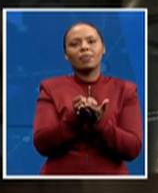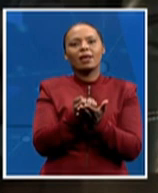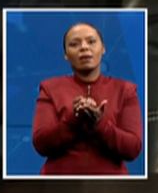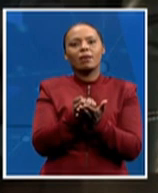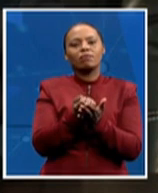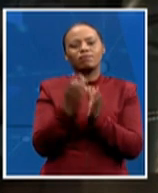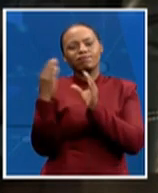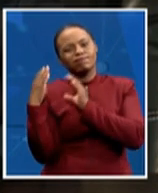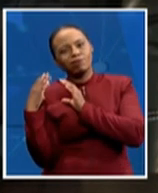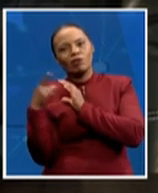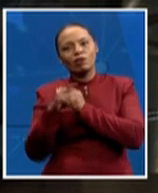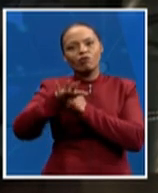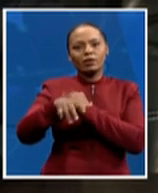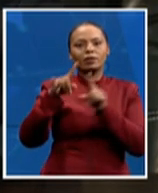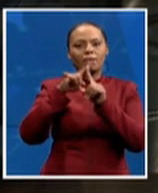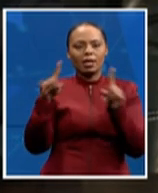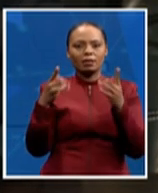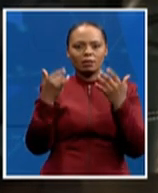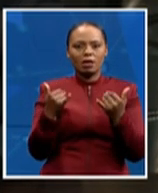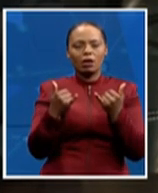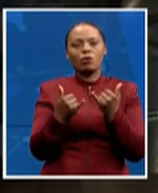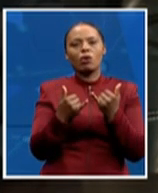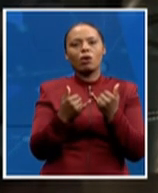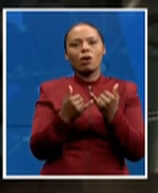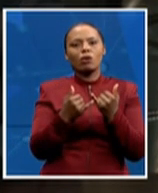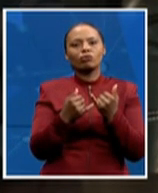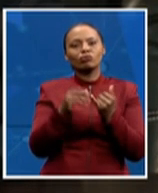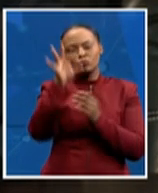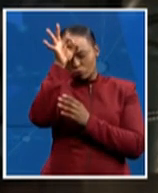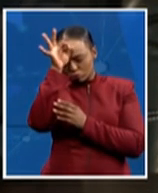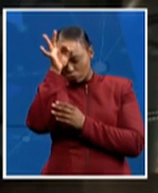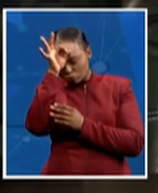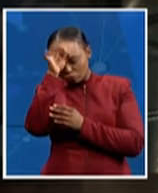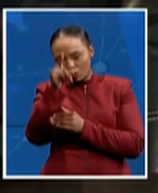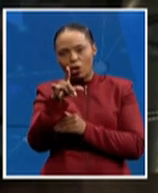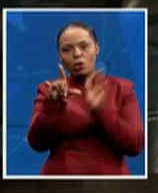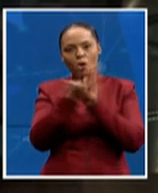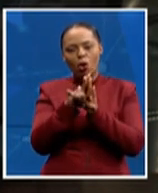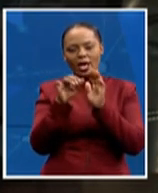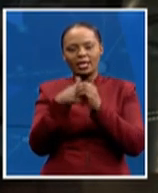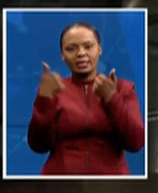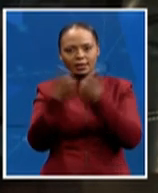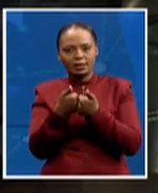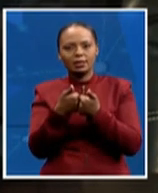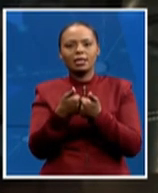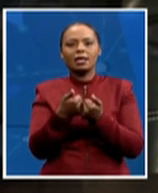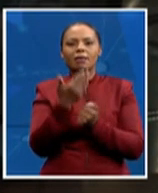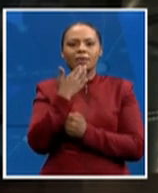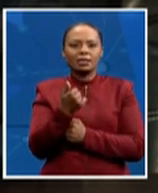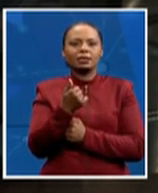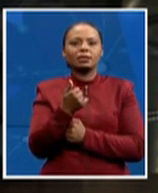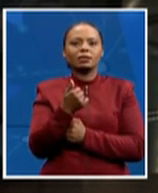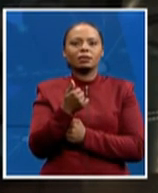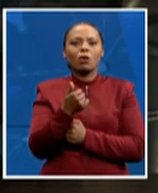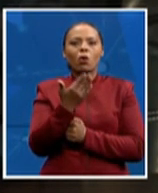our law enforcement agencies to bring to justice all those ringleaders behind